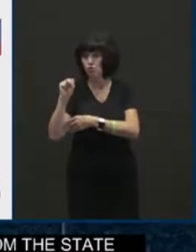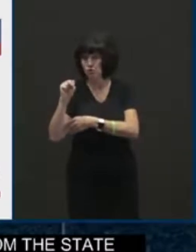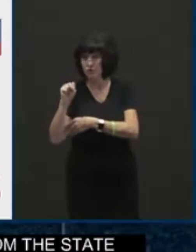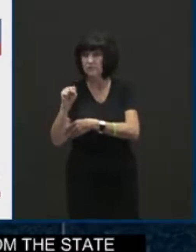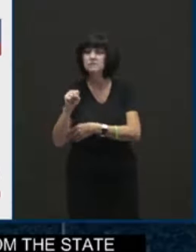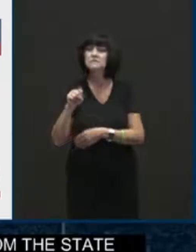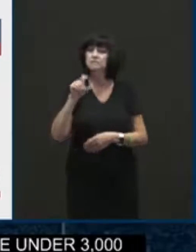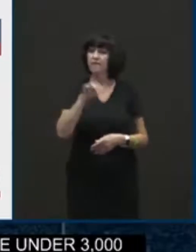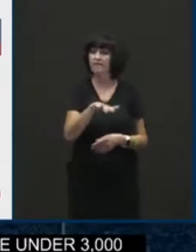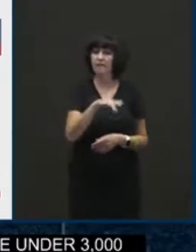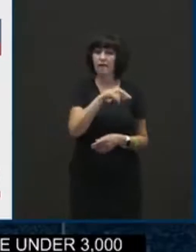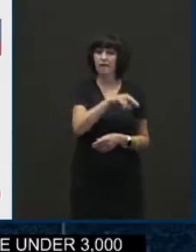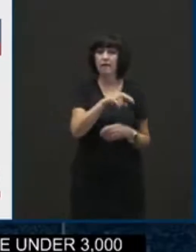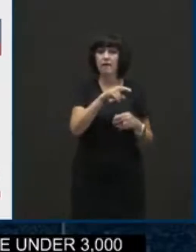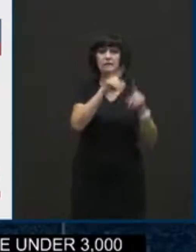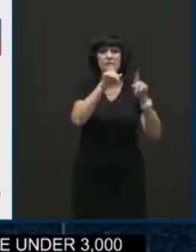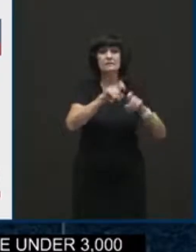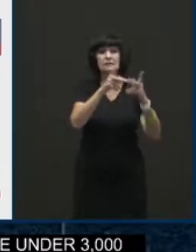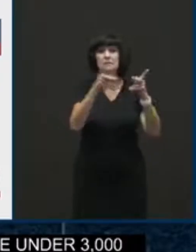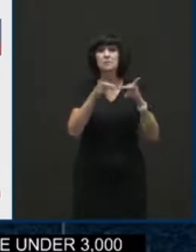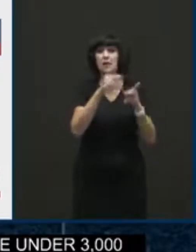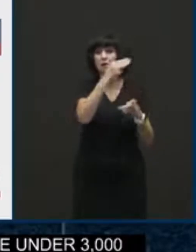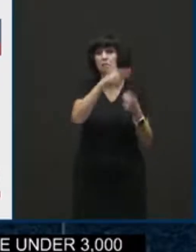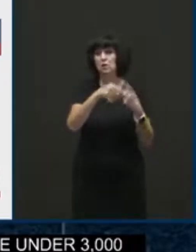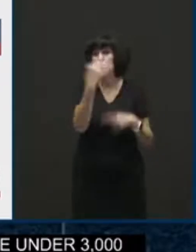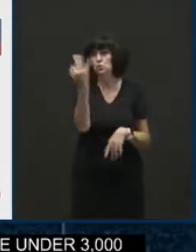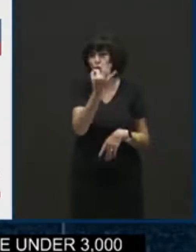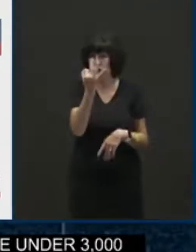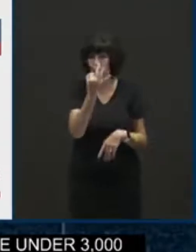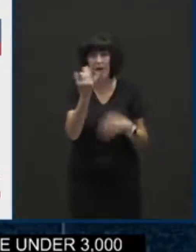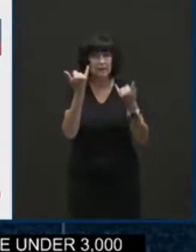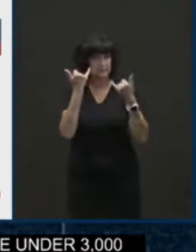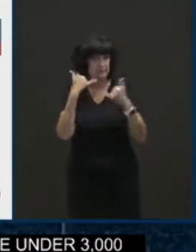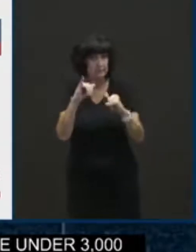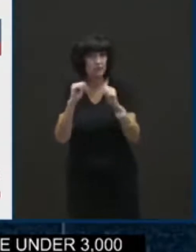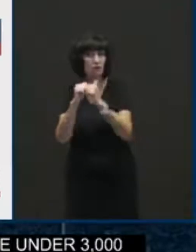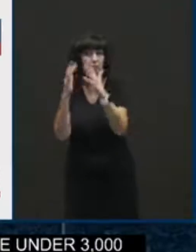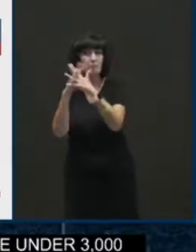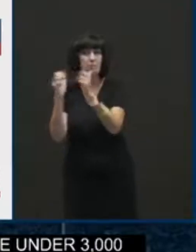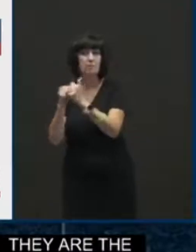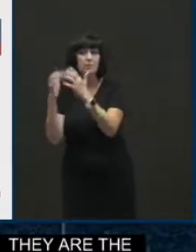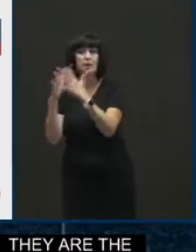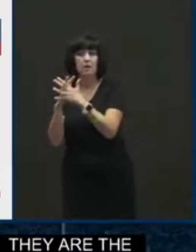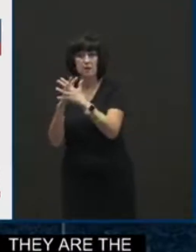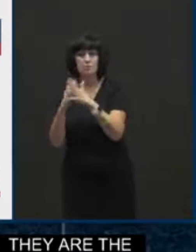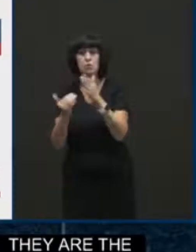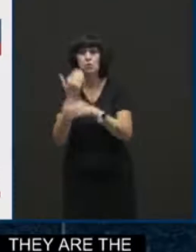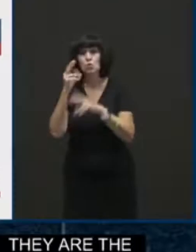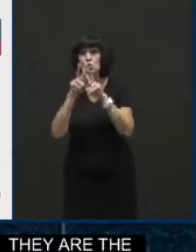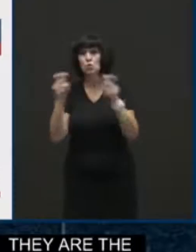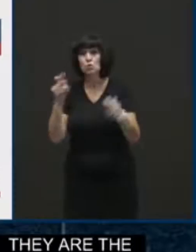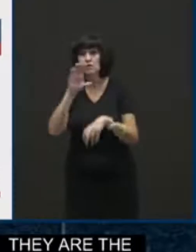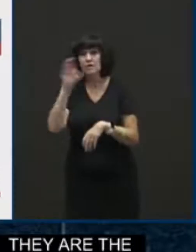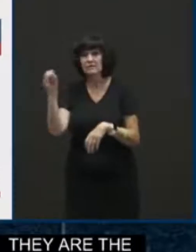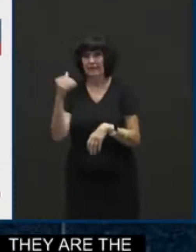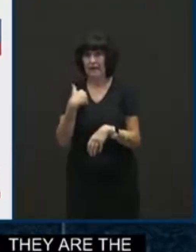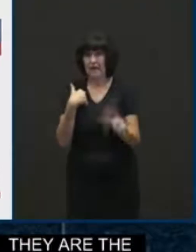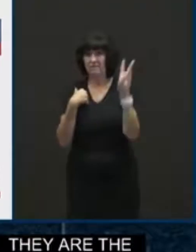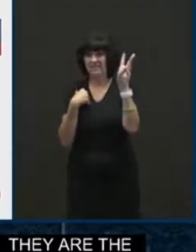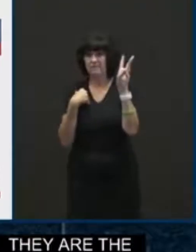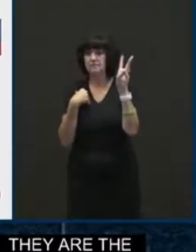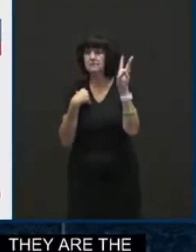Saturday, Sunday, areas that people go get tested, and we're still doing the pop-up sites. So Newcastle County this week, we actually have 6